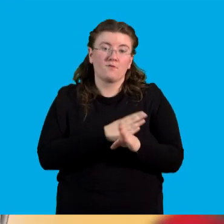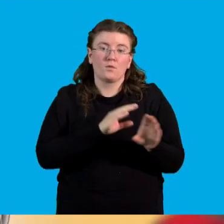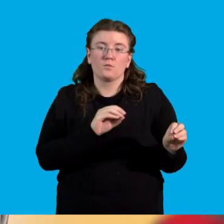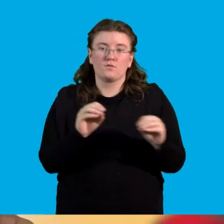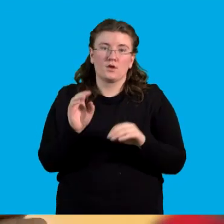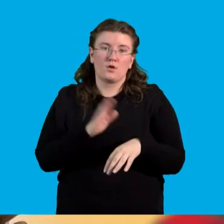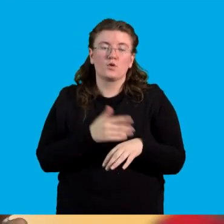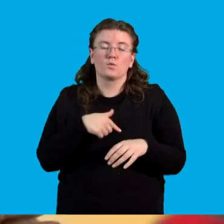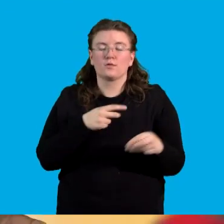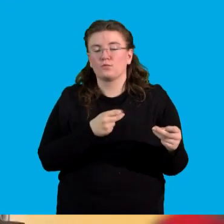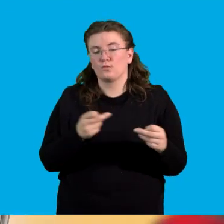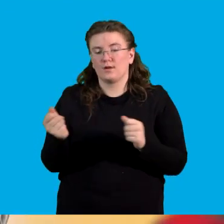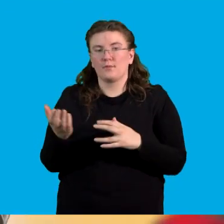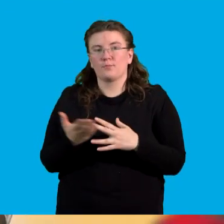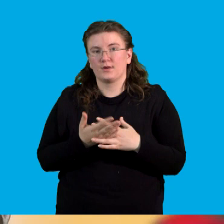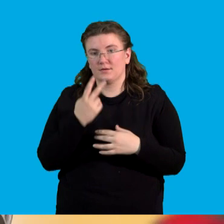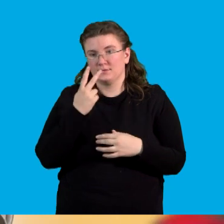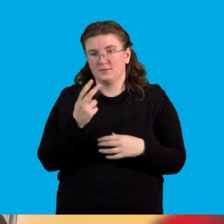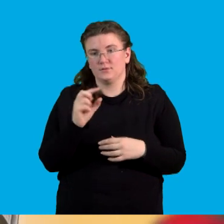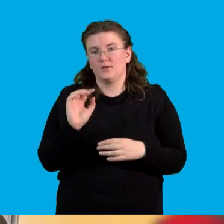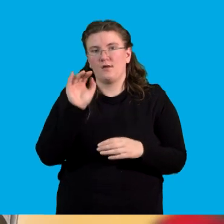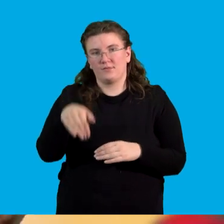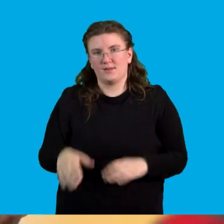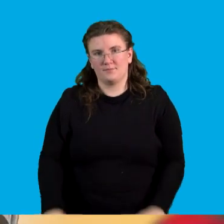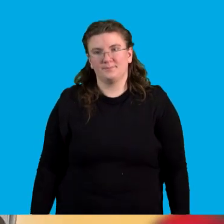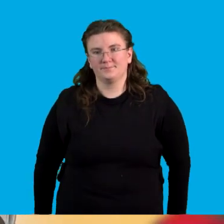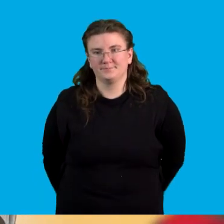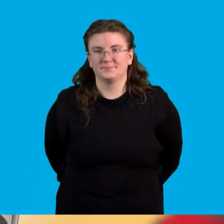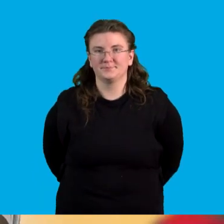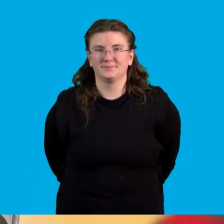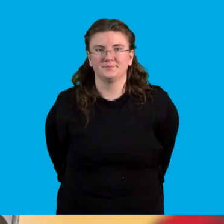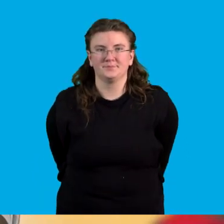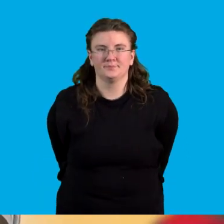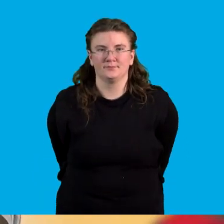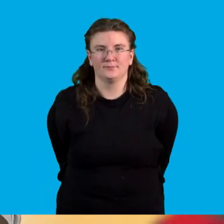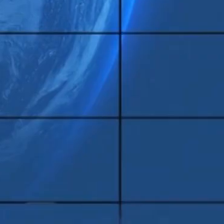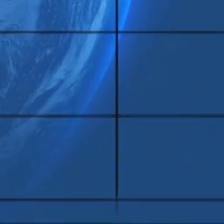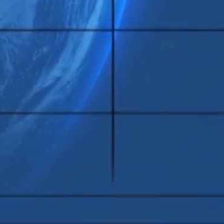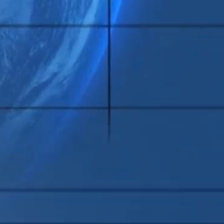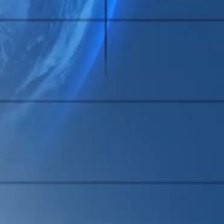So before now moving on, we're just going to quickly go for a short break, and I will see you just after this.